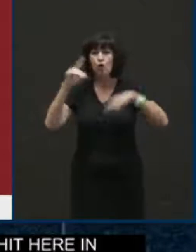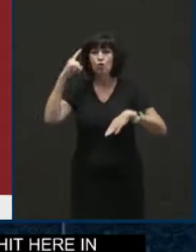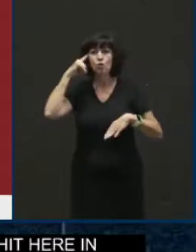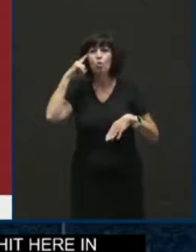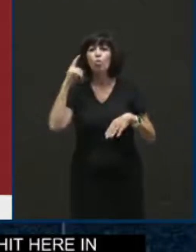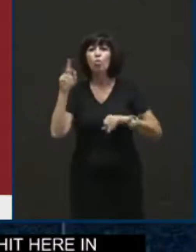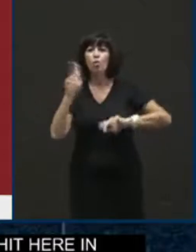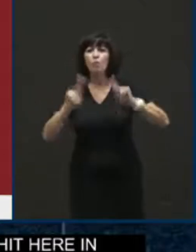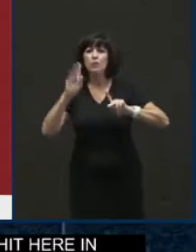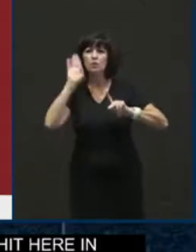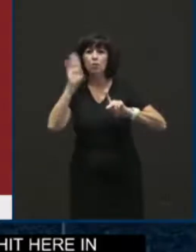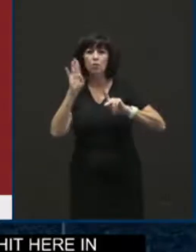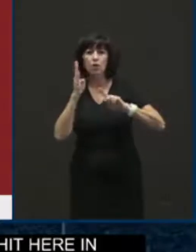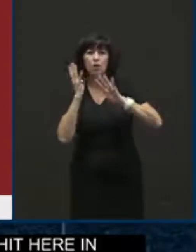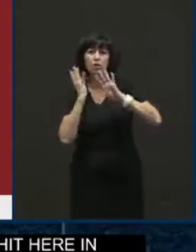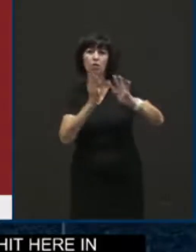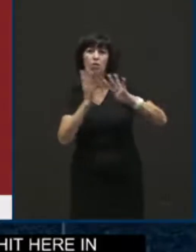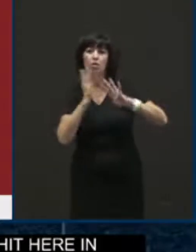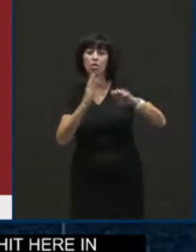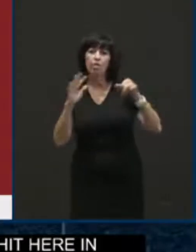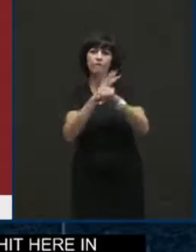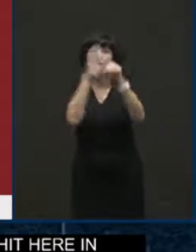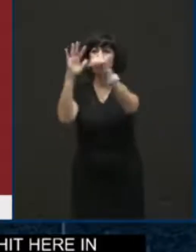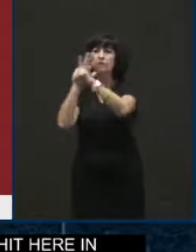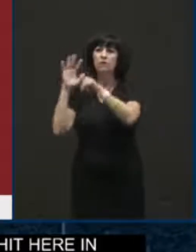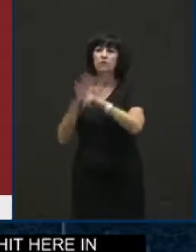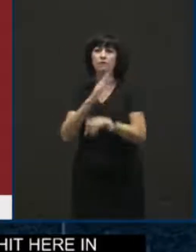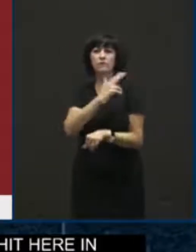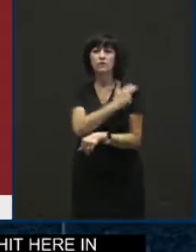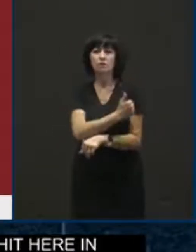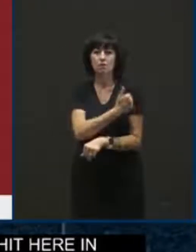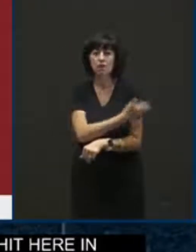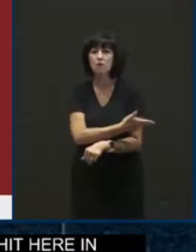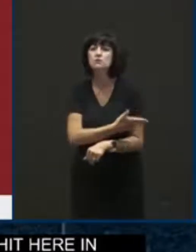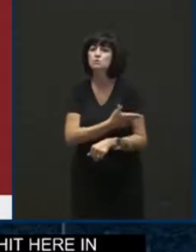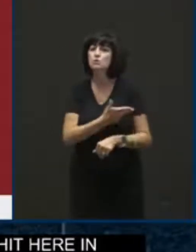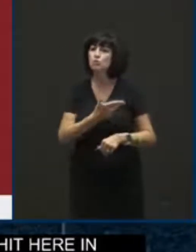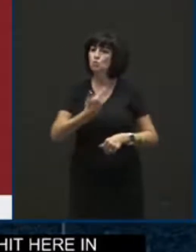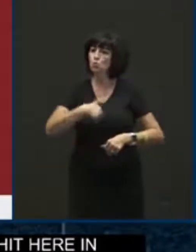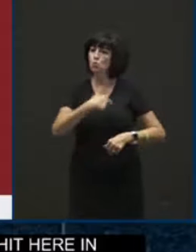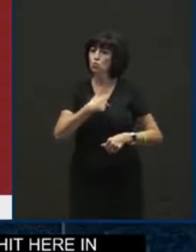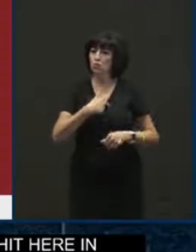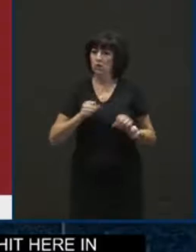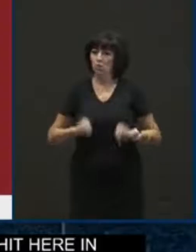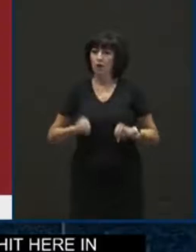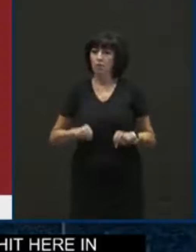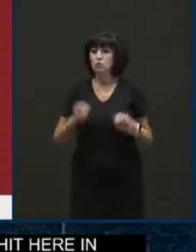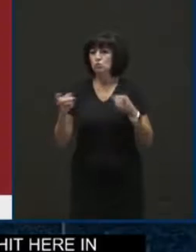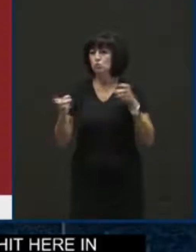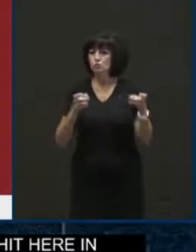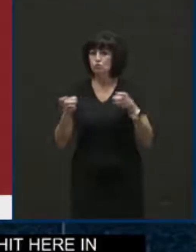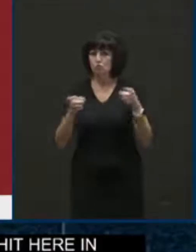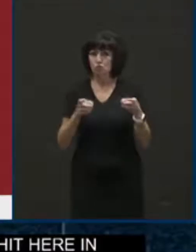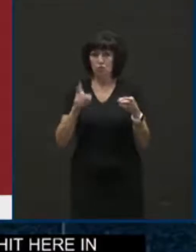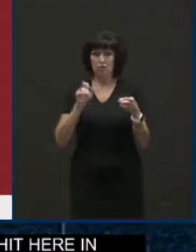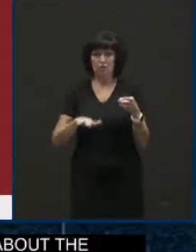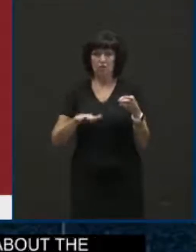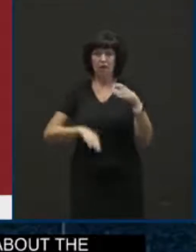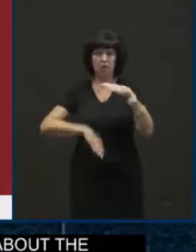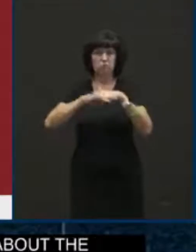to meet the demand, the surge that we expected to see. That surge reached